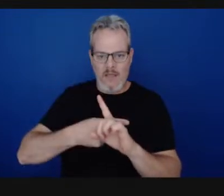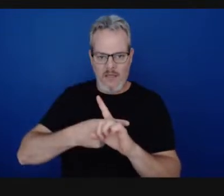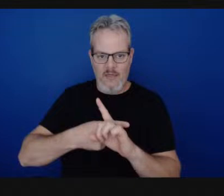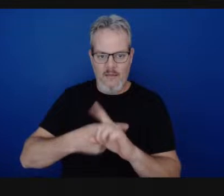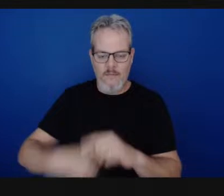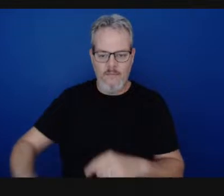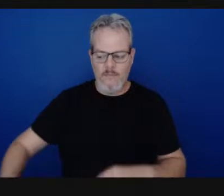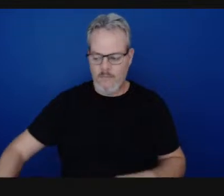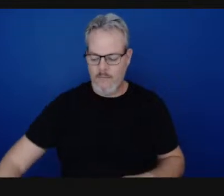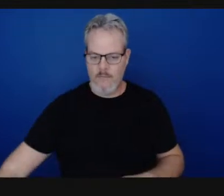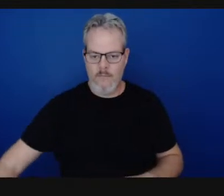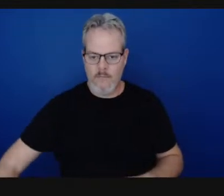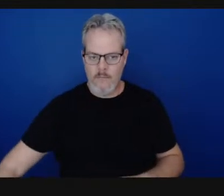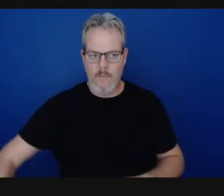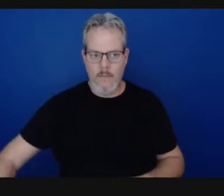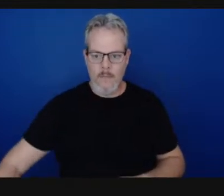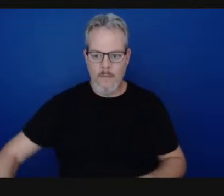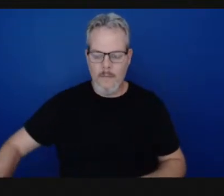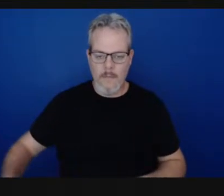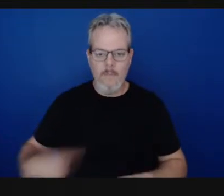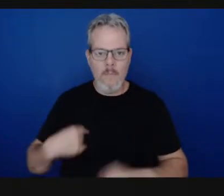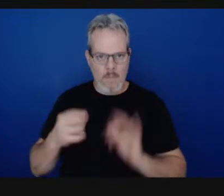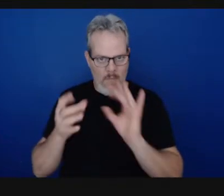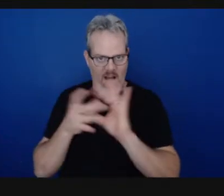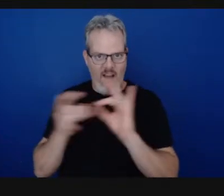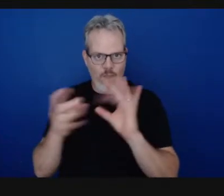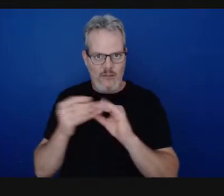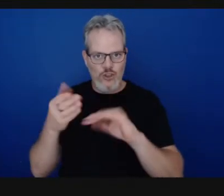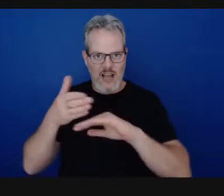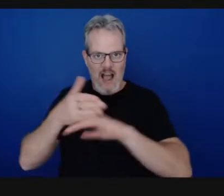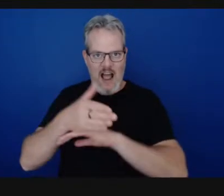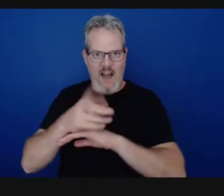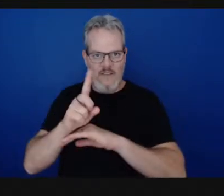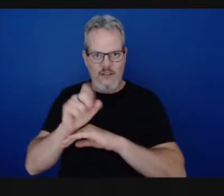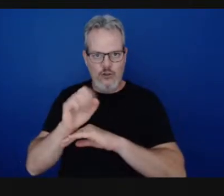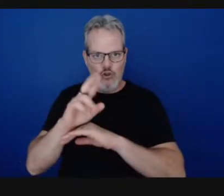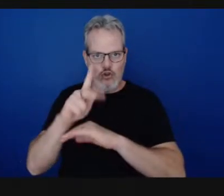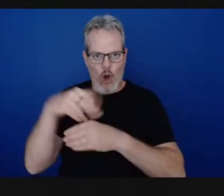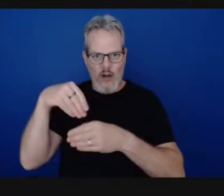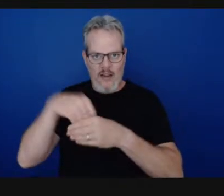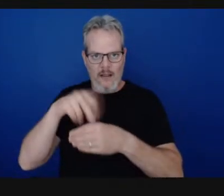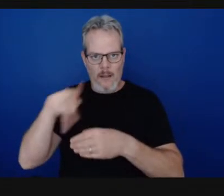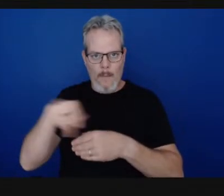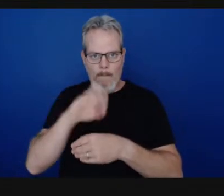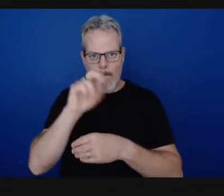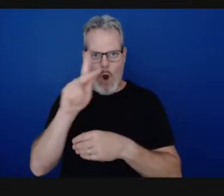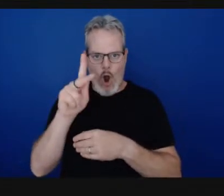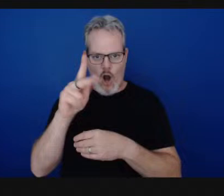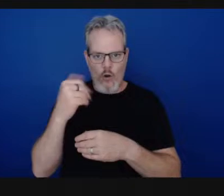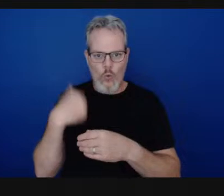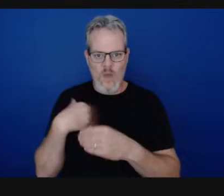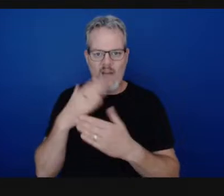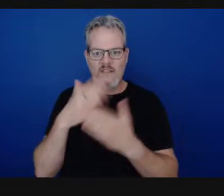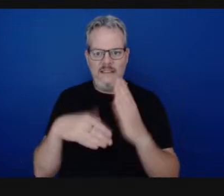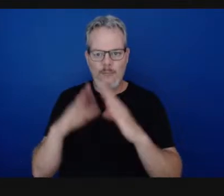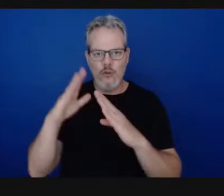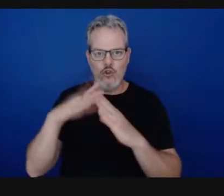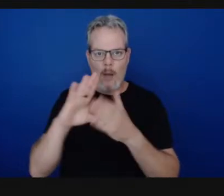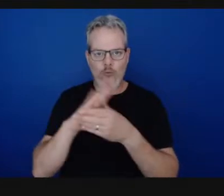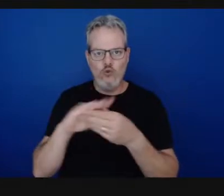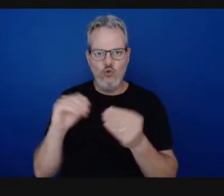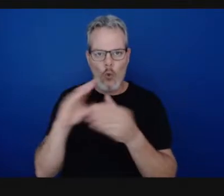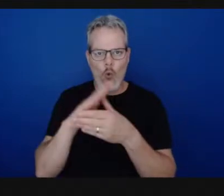I mentioned the After Darks in the park. There are a couple of talk story sessions. One